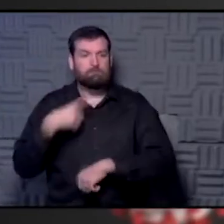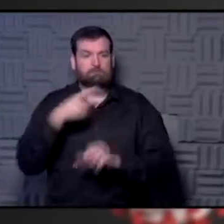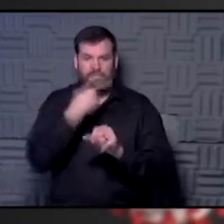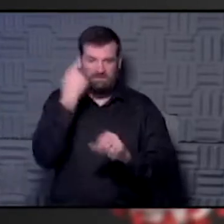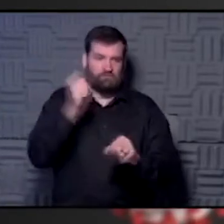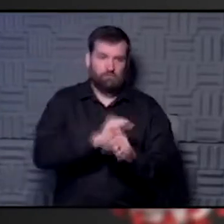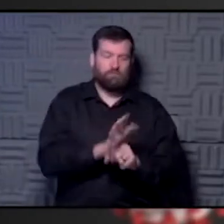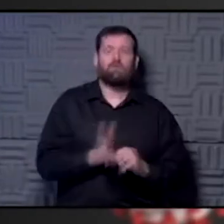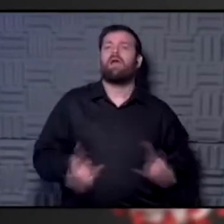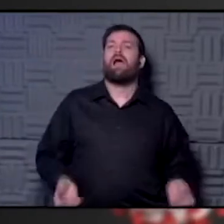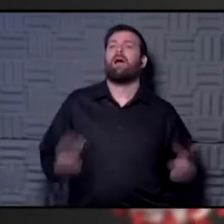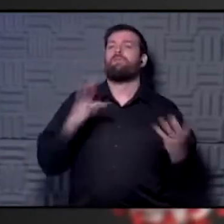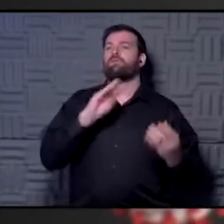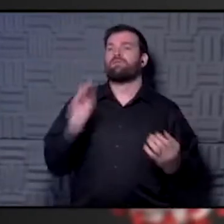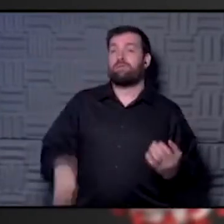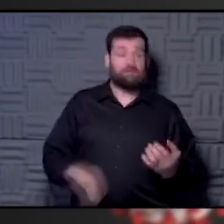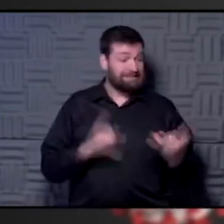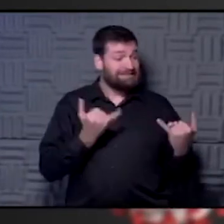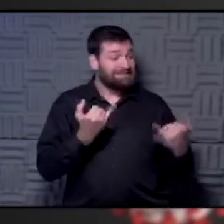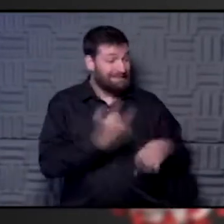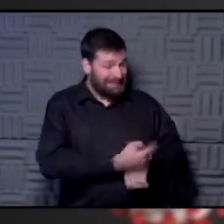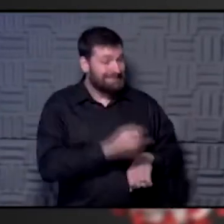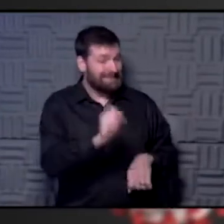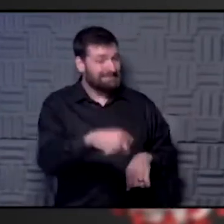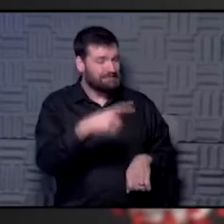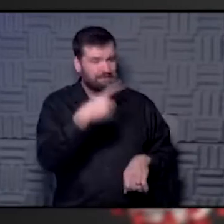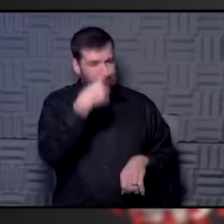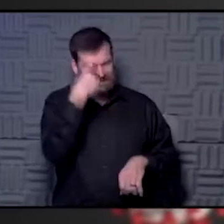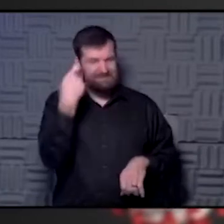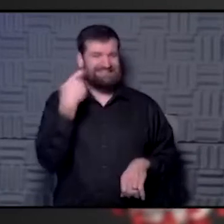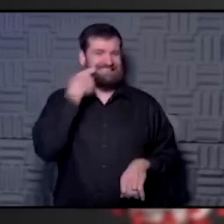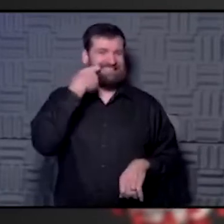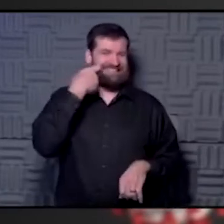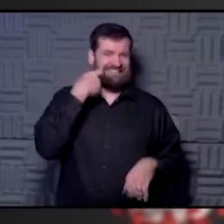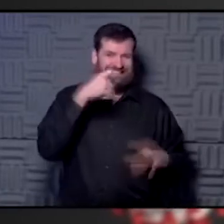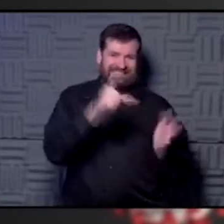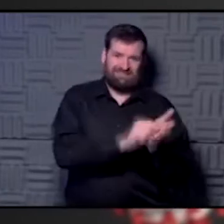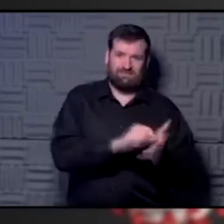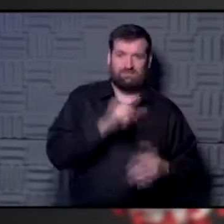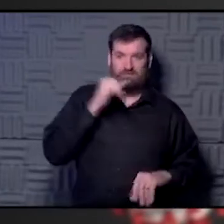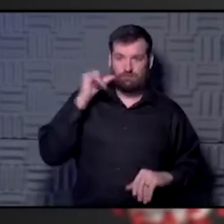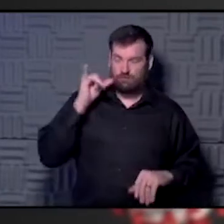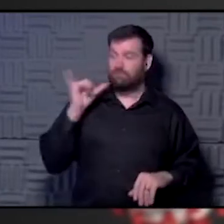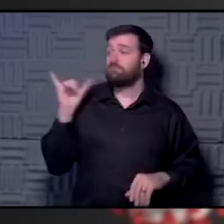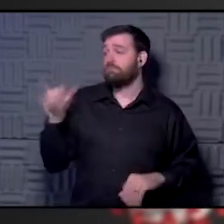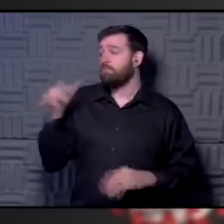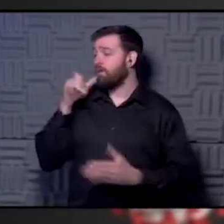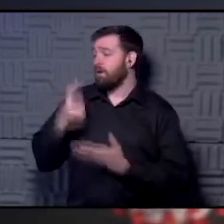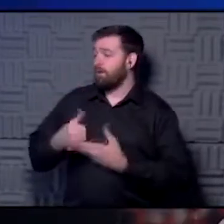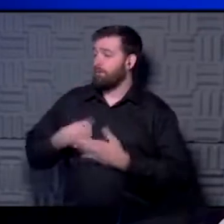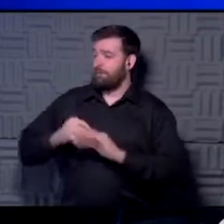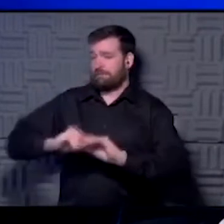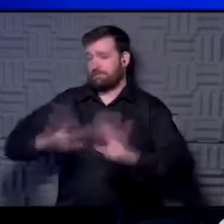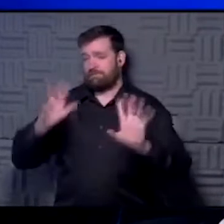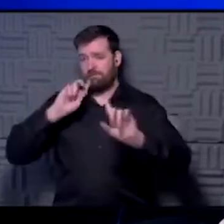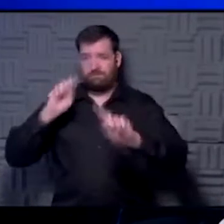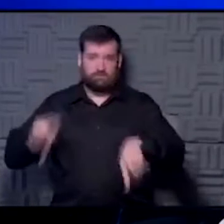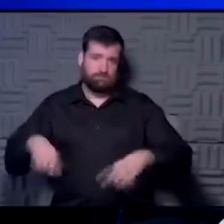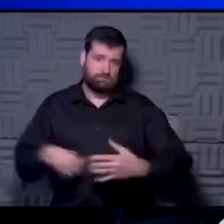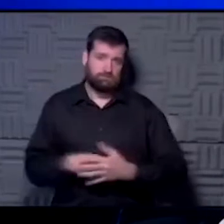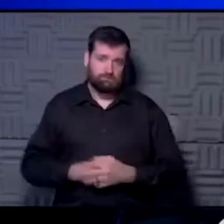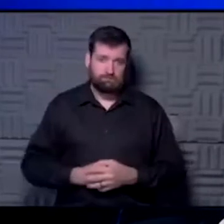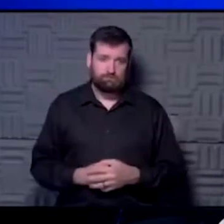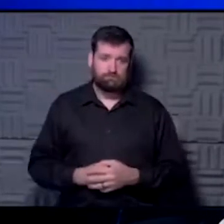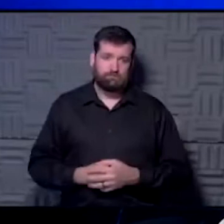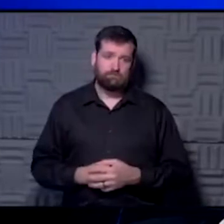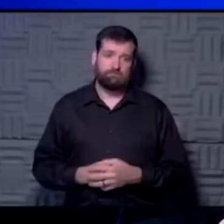there is today, but Yeah. that's because there was an article about it yesterday. recent one, Hawkeye, yeah. and that's going to help us answer that question. And